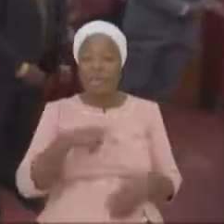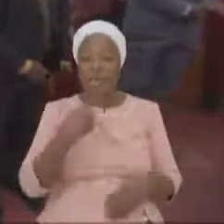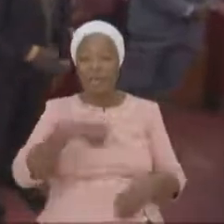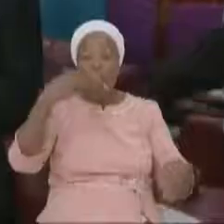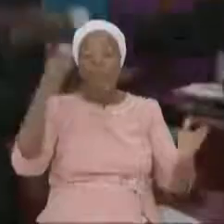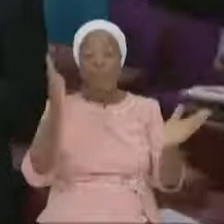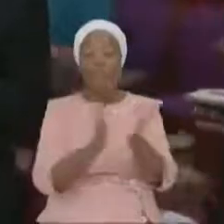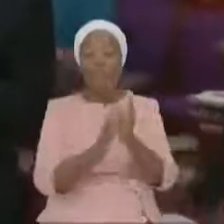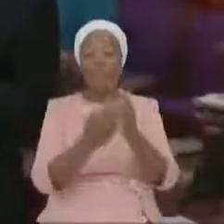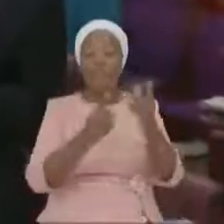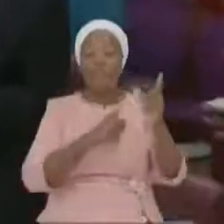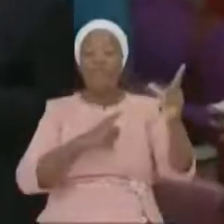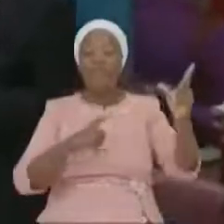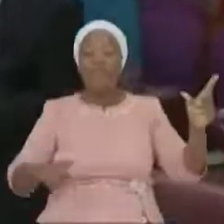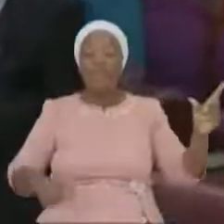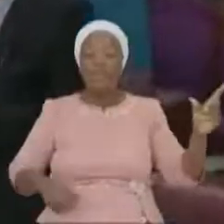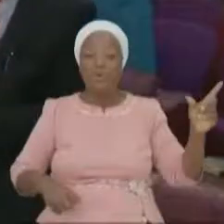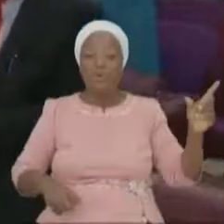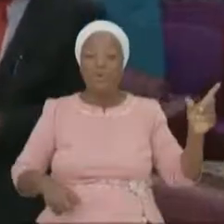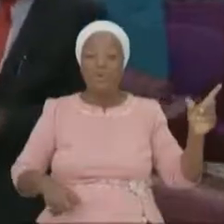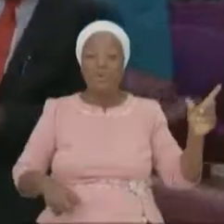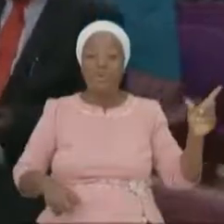the Lord.